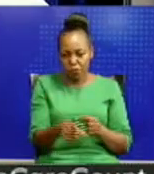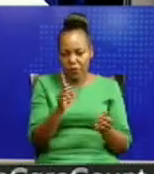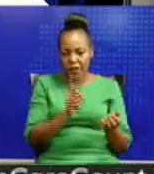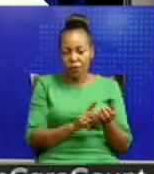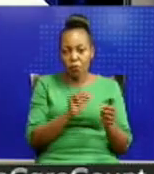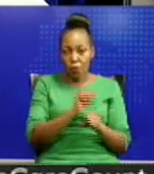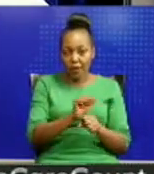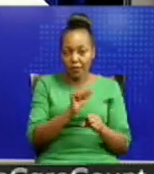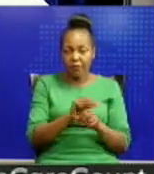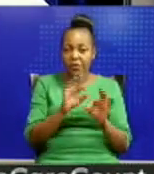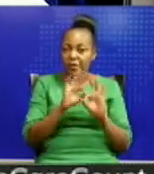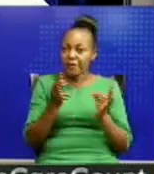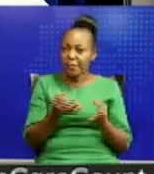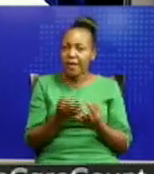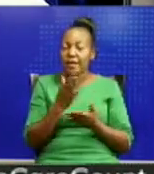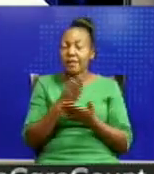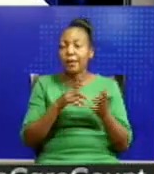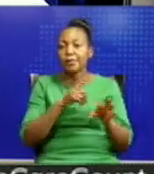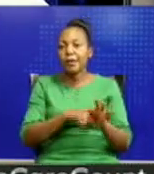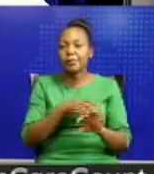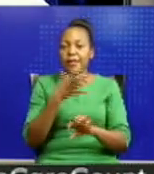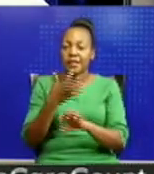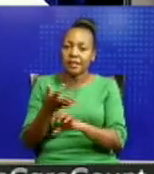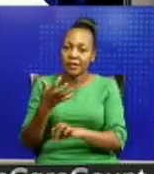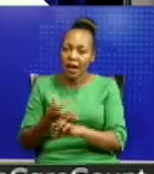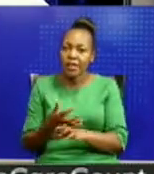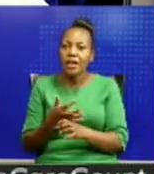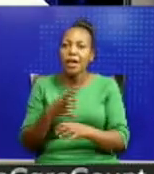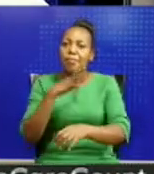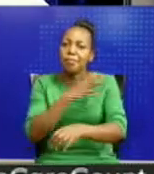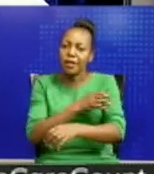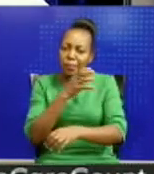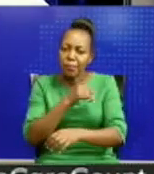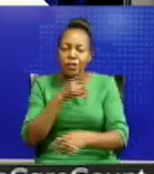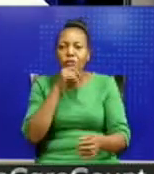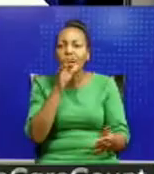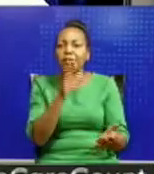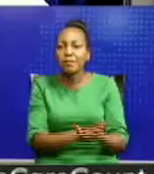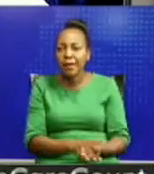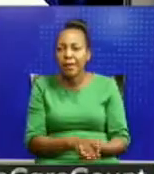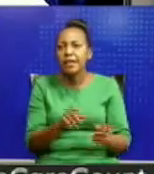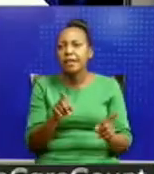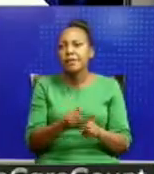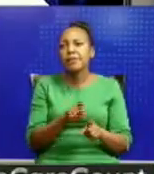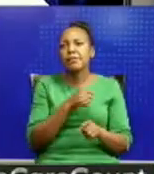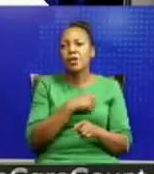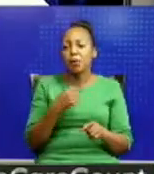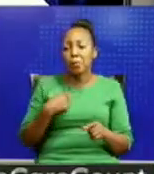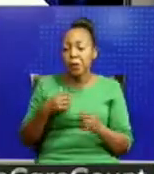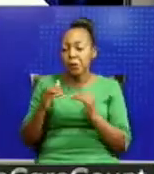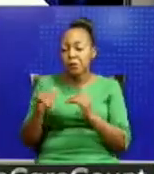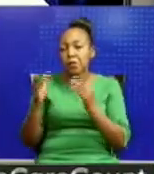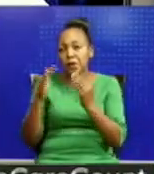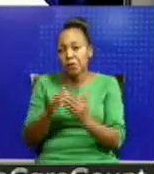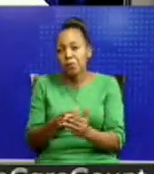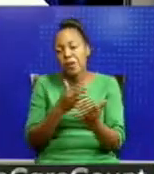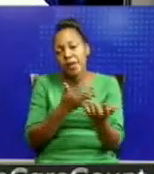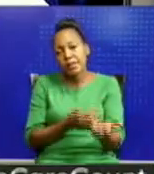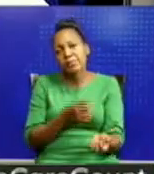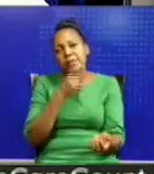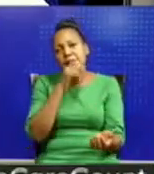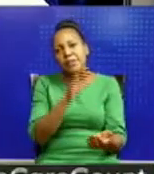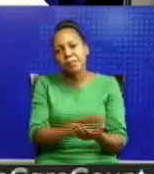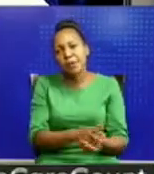look after the family. Mm. So you find there is a lot of pressures on the husband, and the woman who is at home expects the